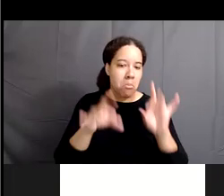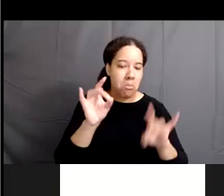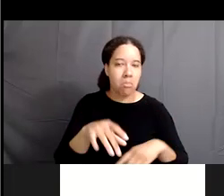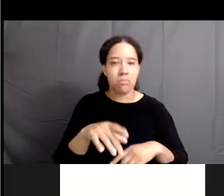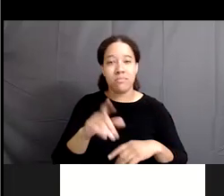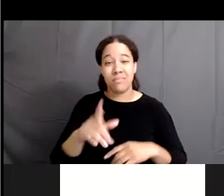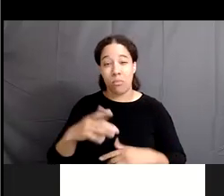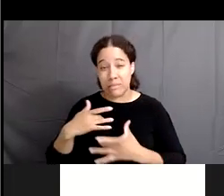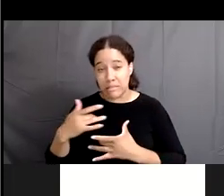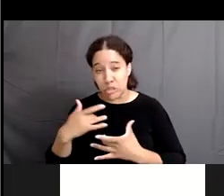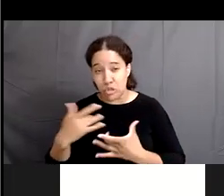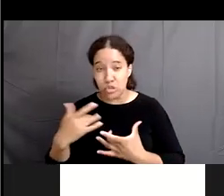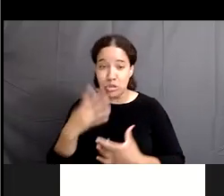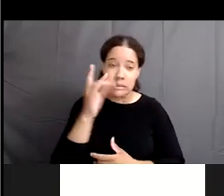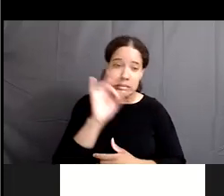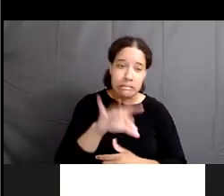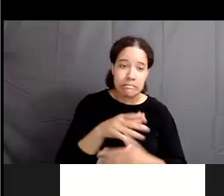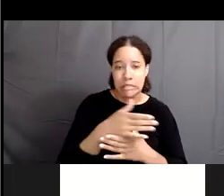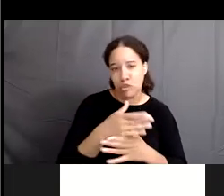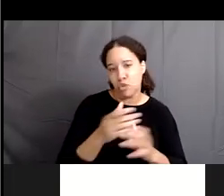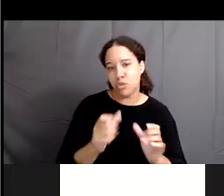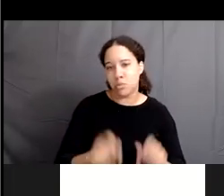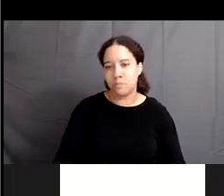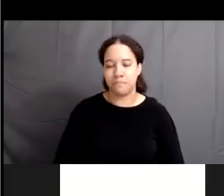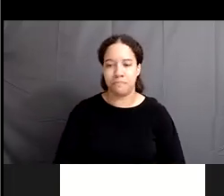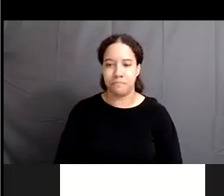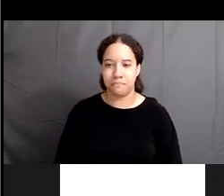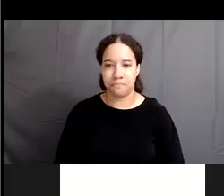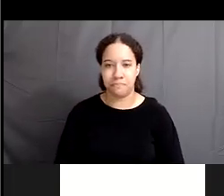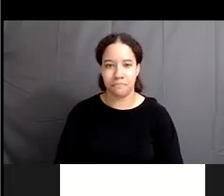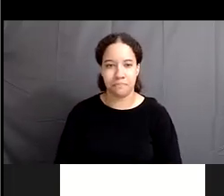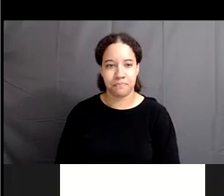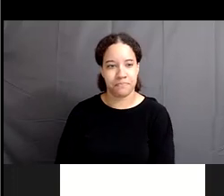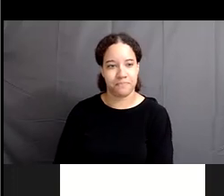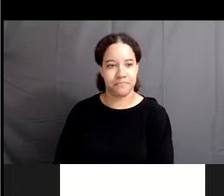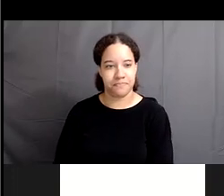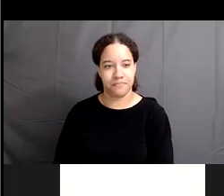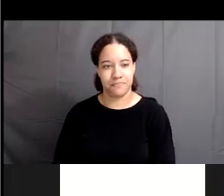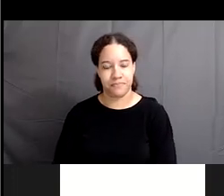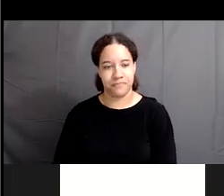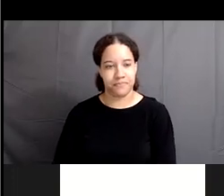through the channels that cooperative creates for that. Let's go ahead to the next one.